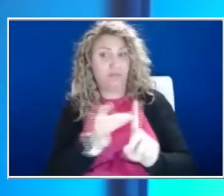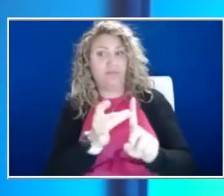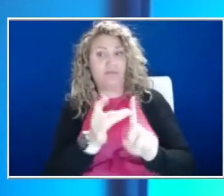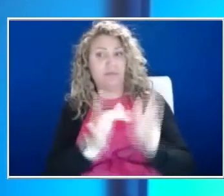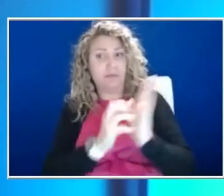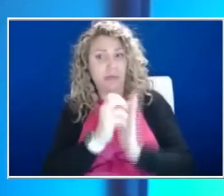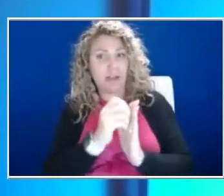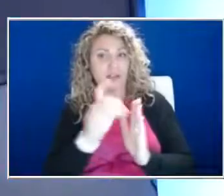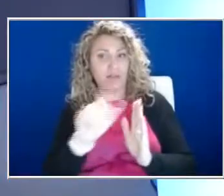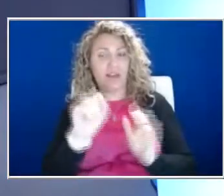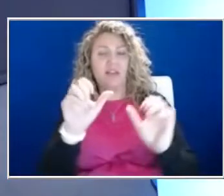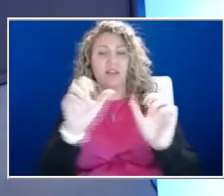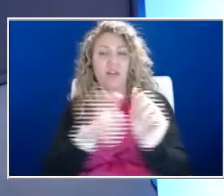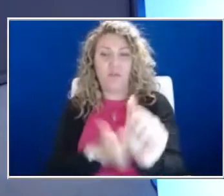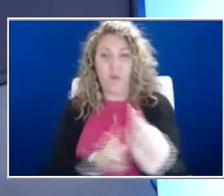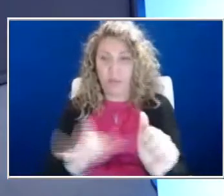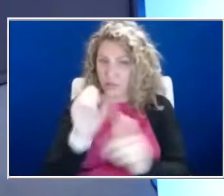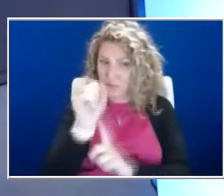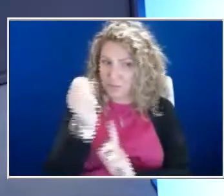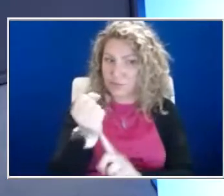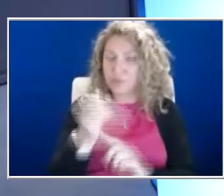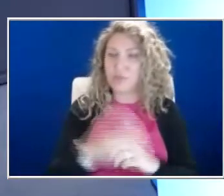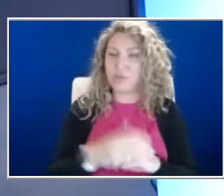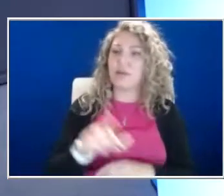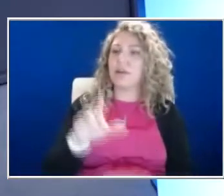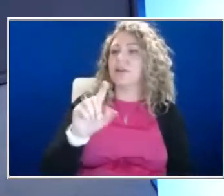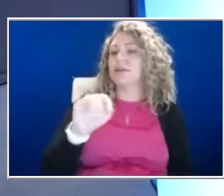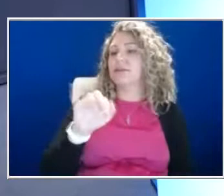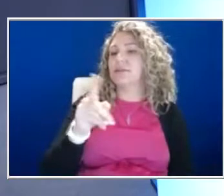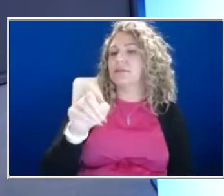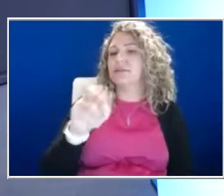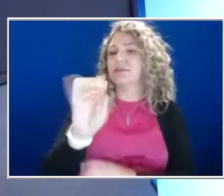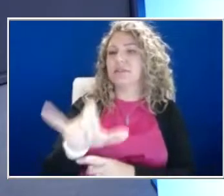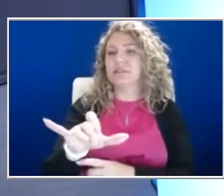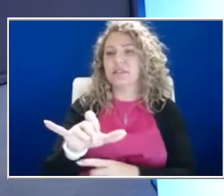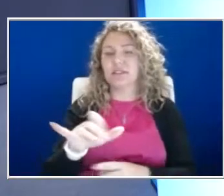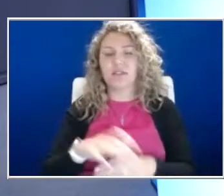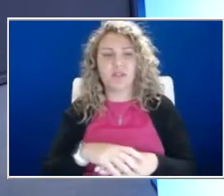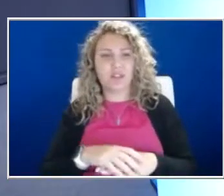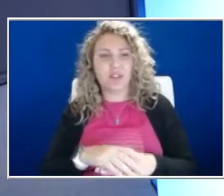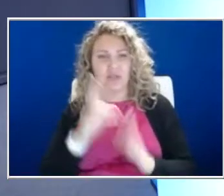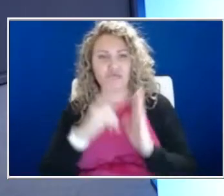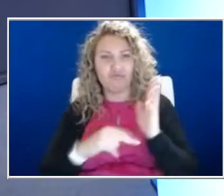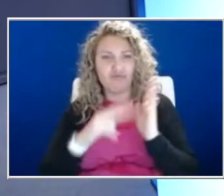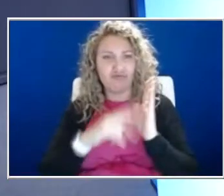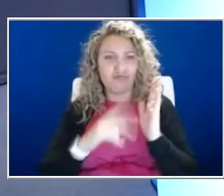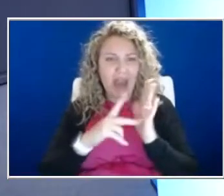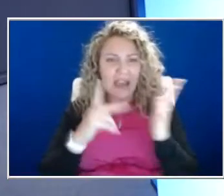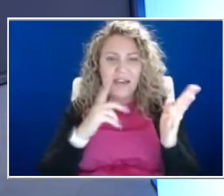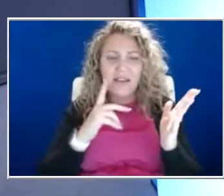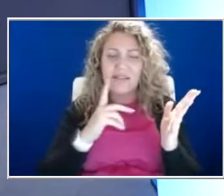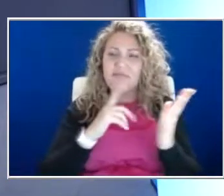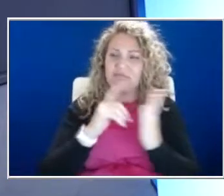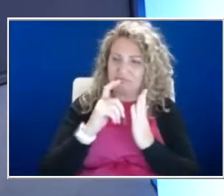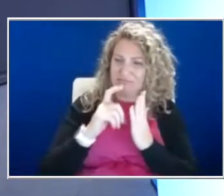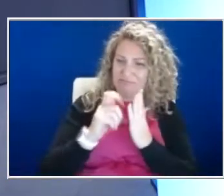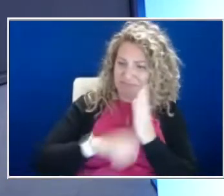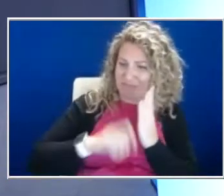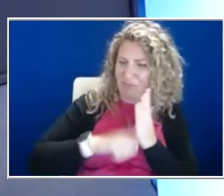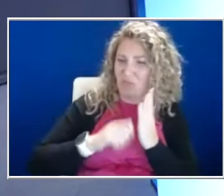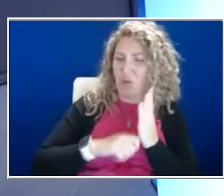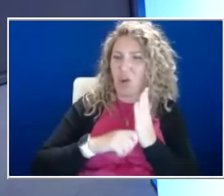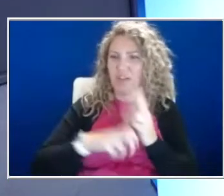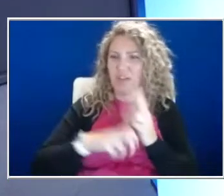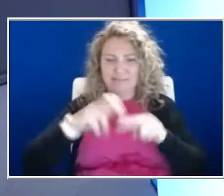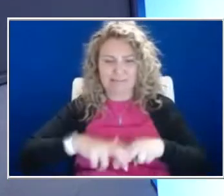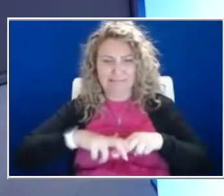that situation? So Tiffany read a study that excessive sitting can give you the double risk of breast cancer for women. I would imagine that's